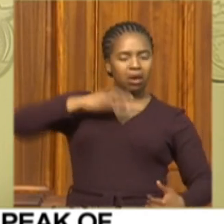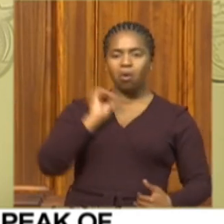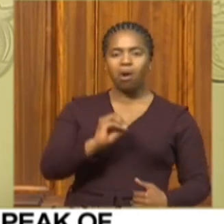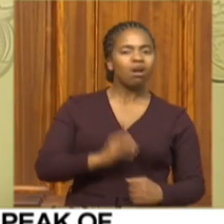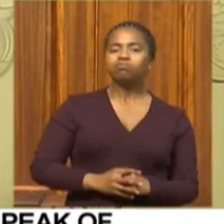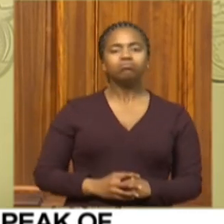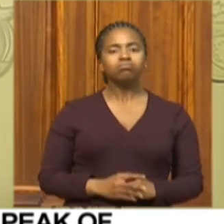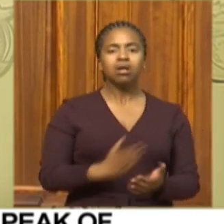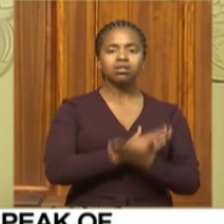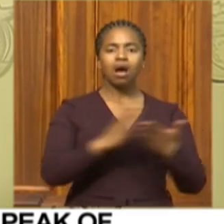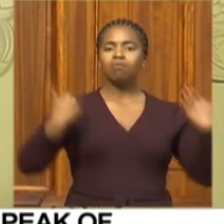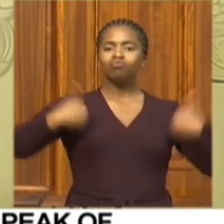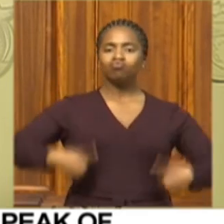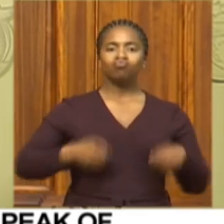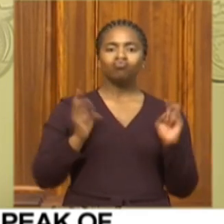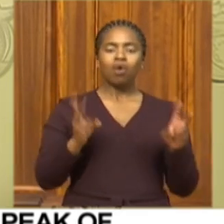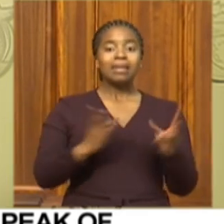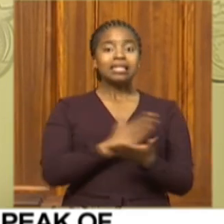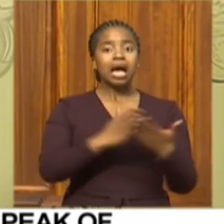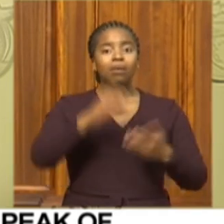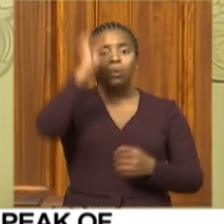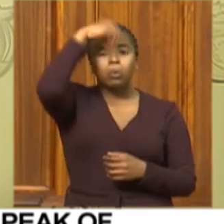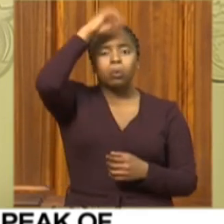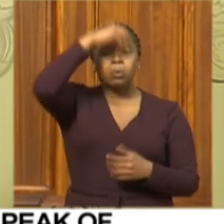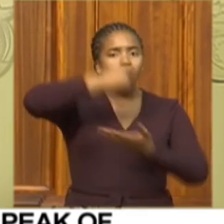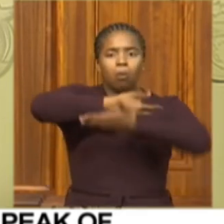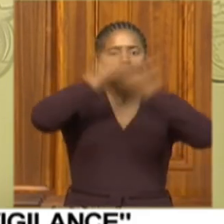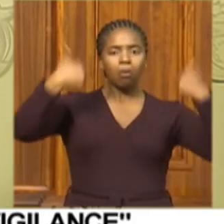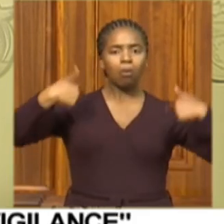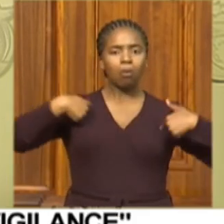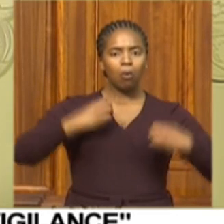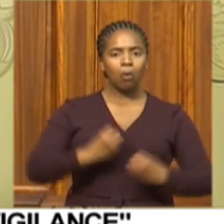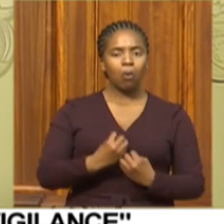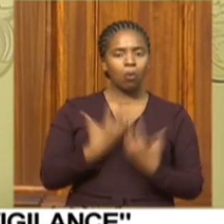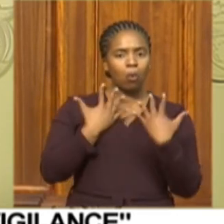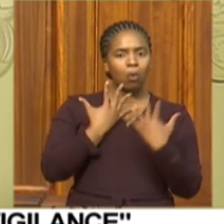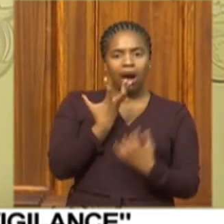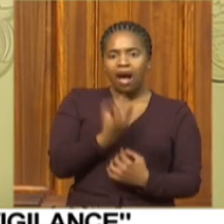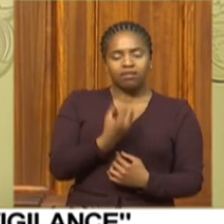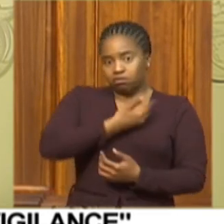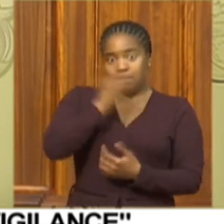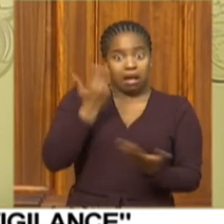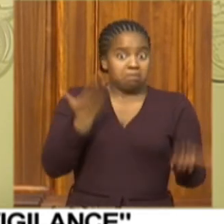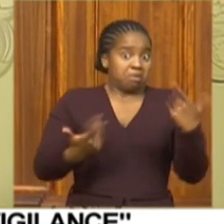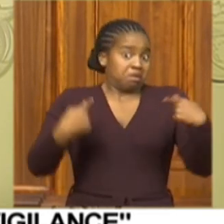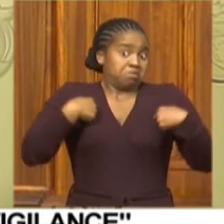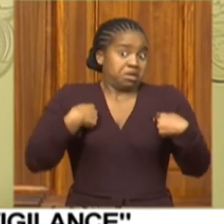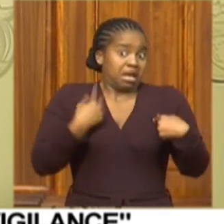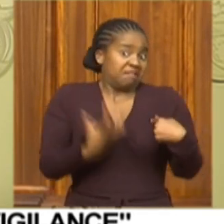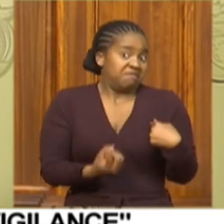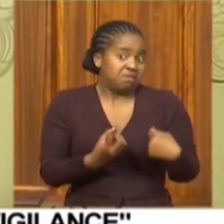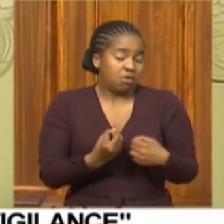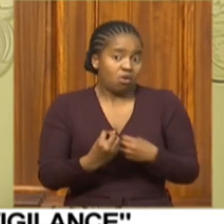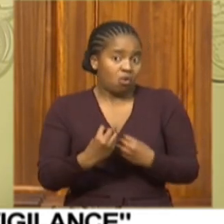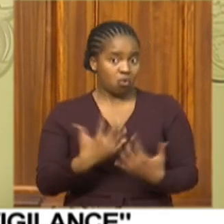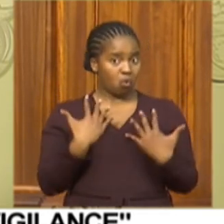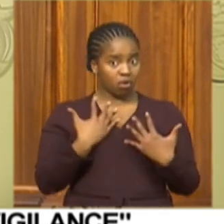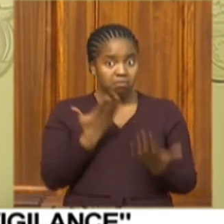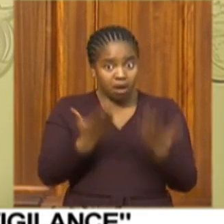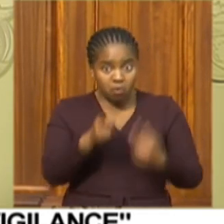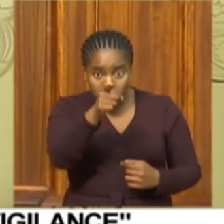and may not even know that they are infected. I could be infected, as you